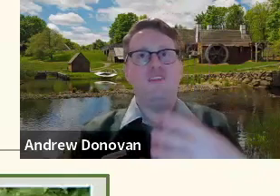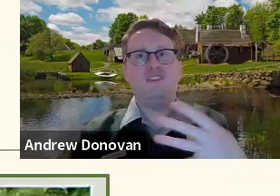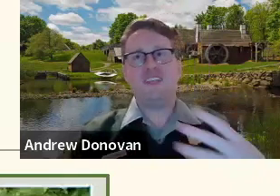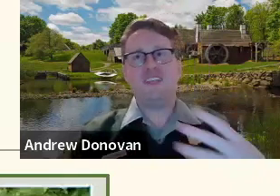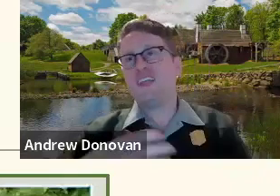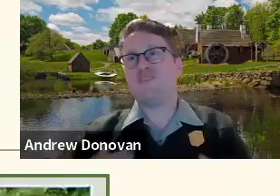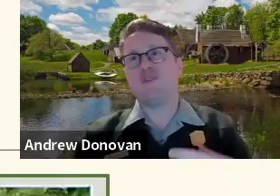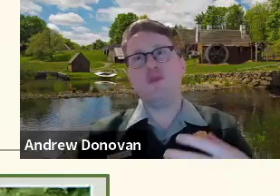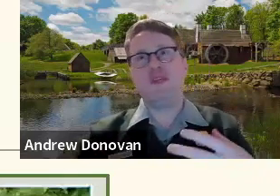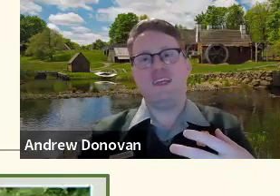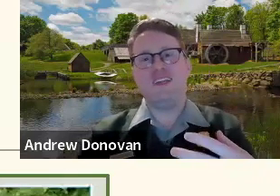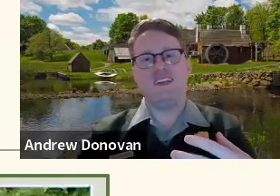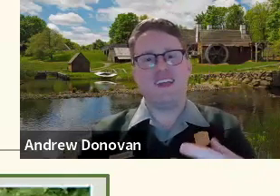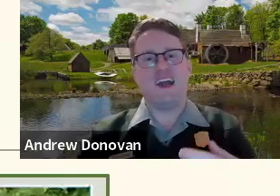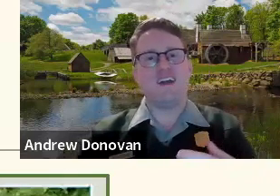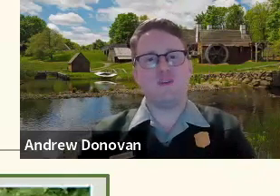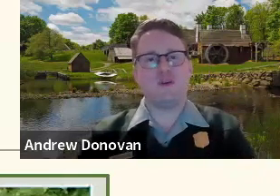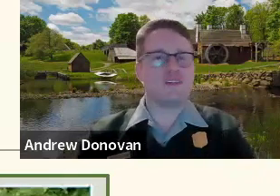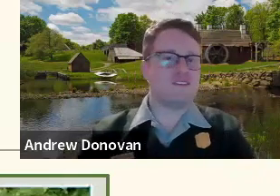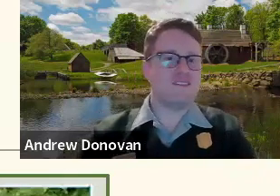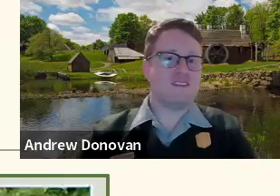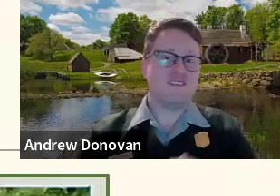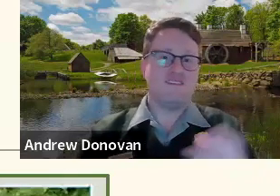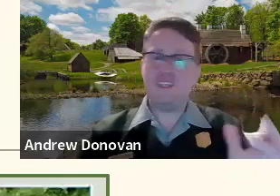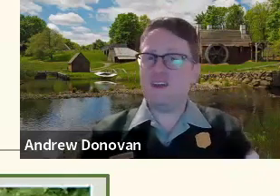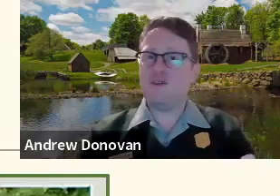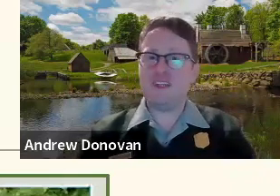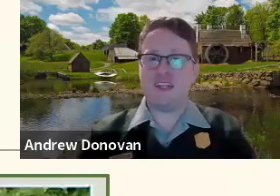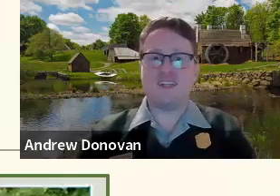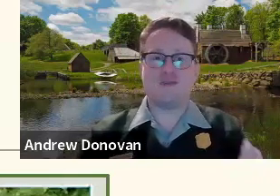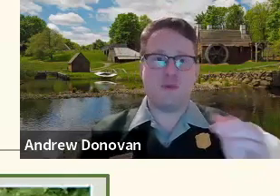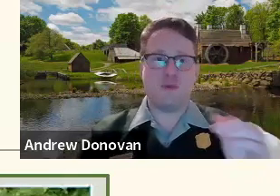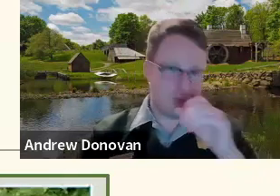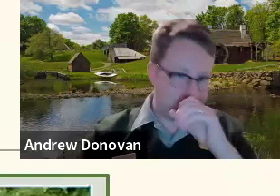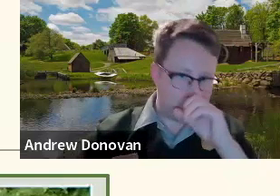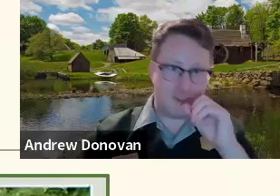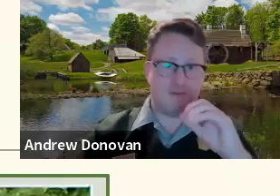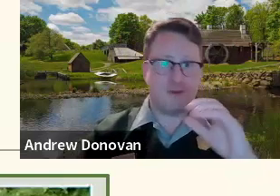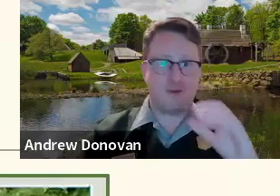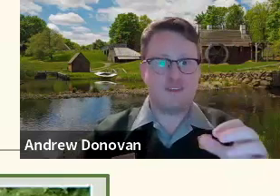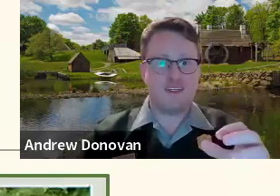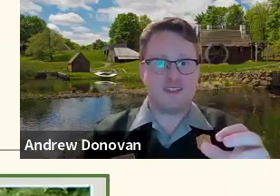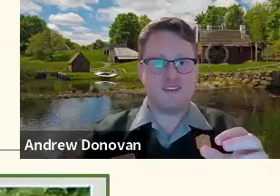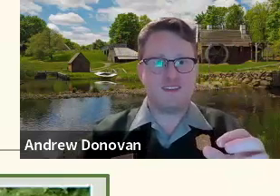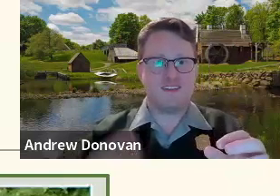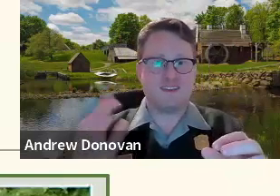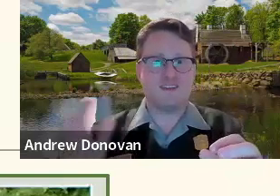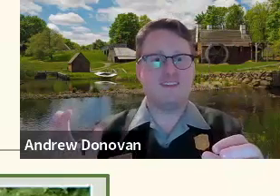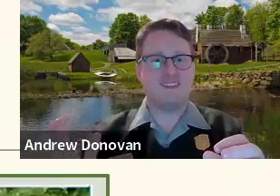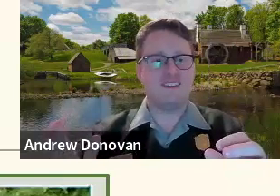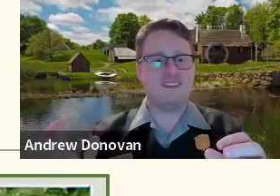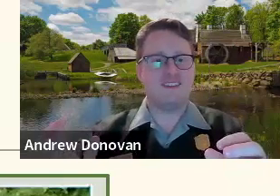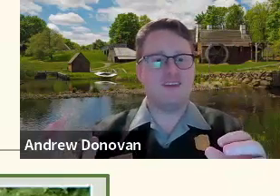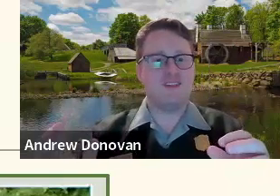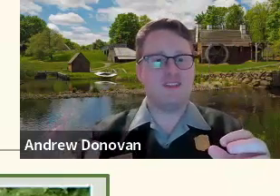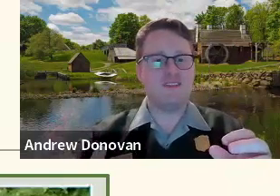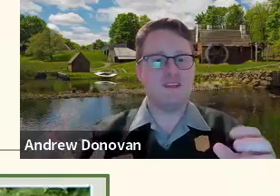Now, I've said kind of from the beginning, the ironworks really only lasts from about 1646 to the